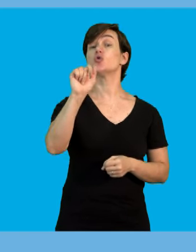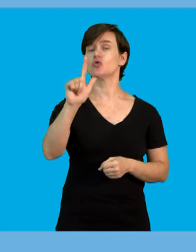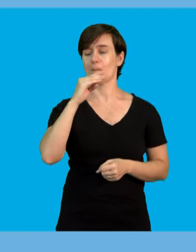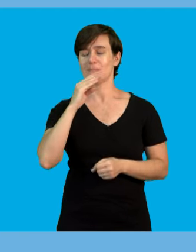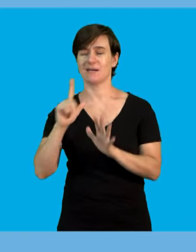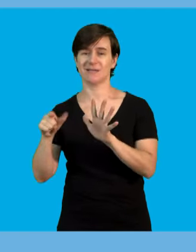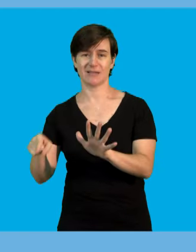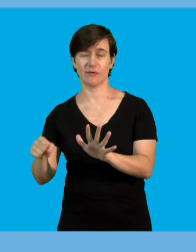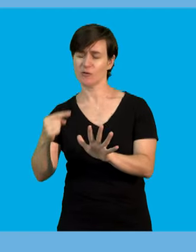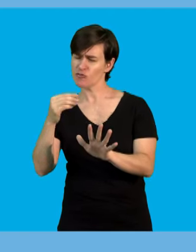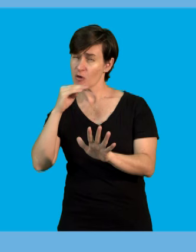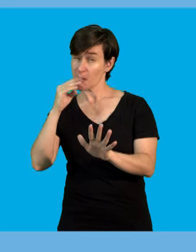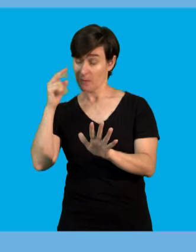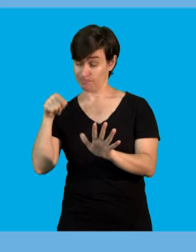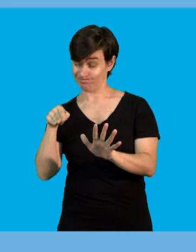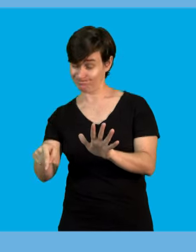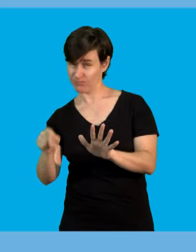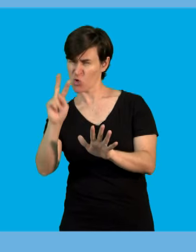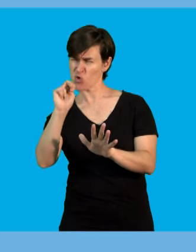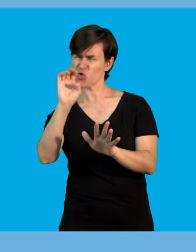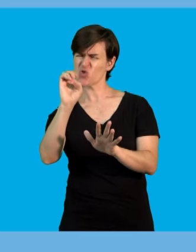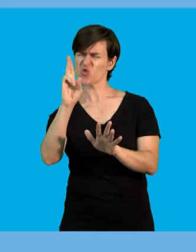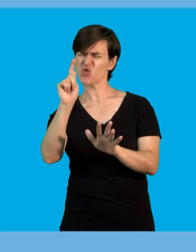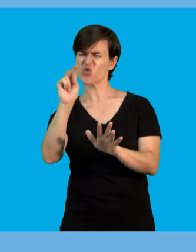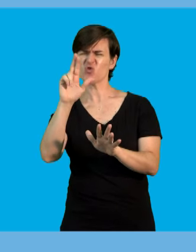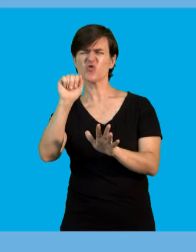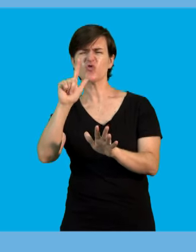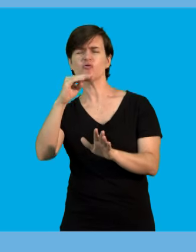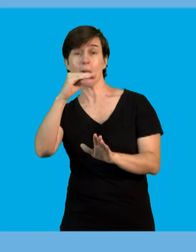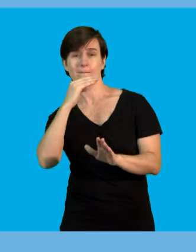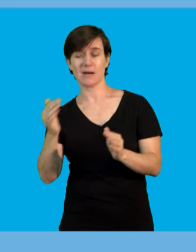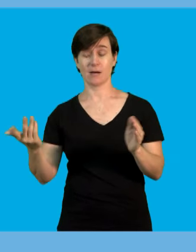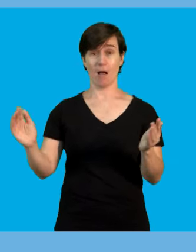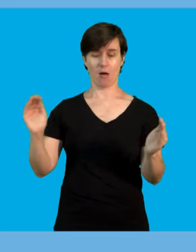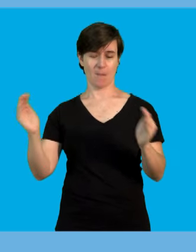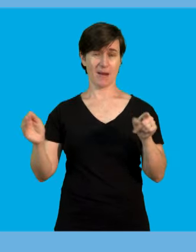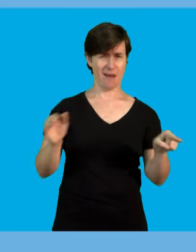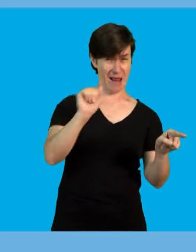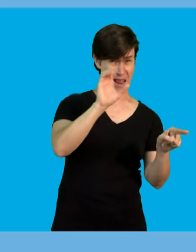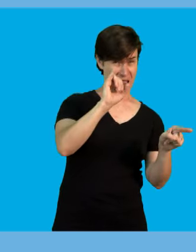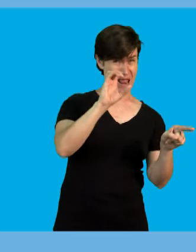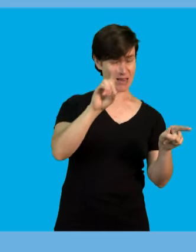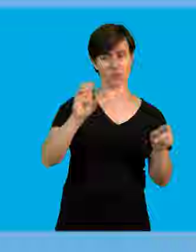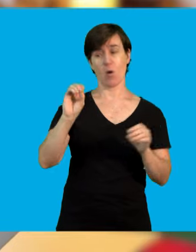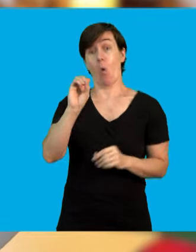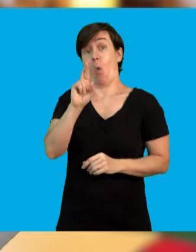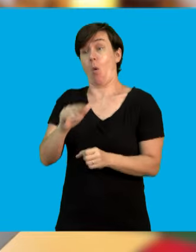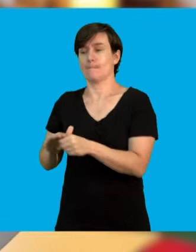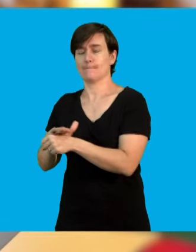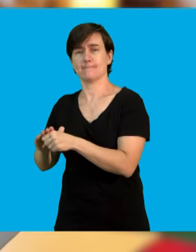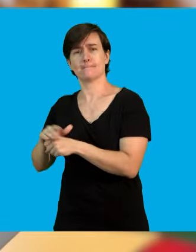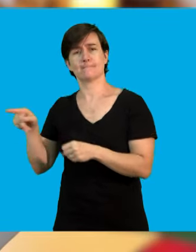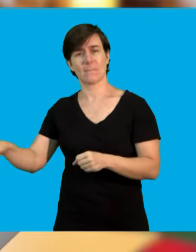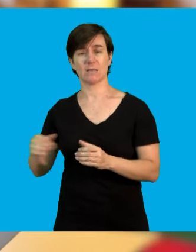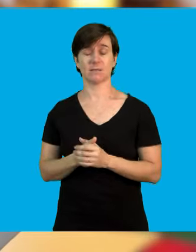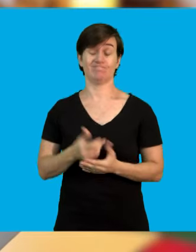remember, this neutralization depends on the strength of the acid and the strength of the base that you're talking about. So should the amount